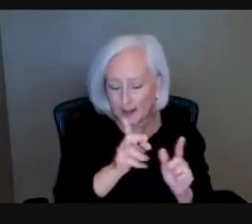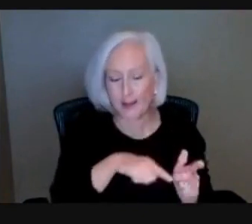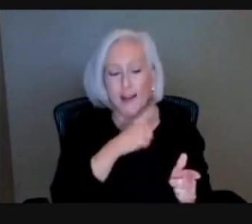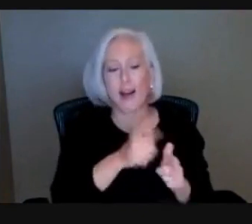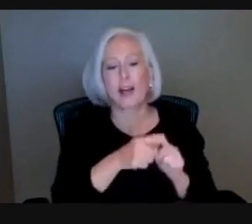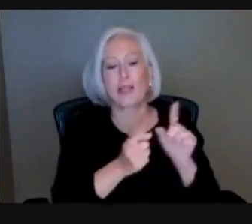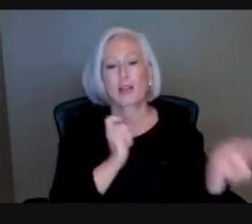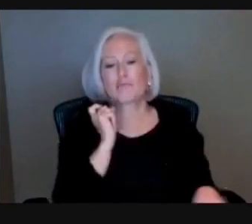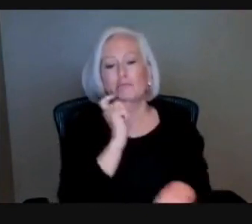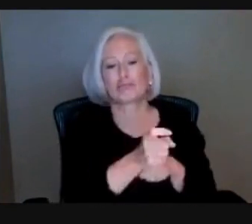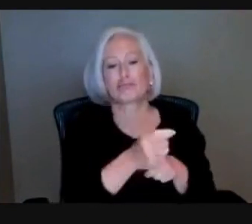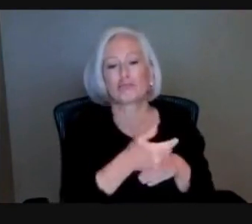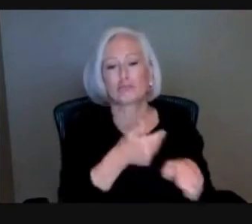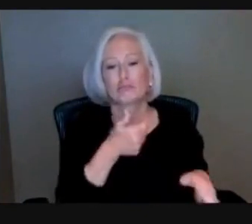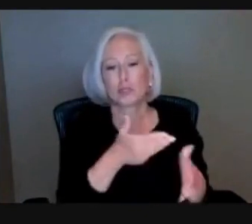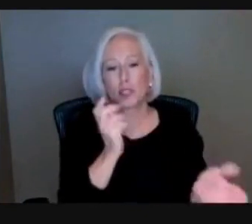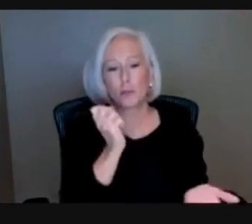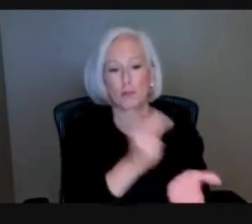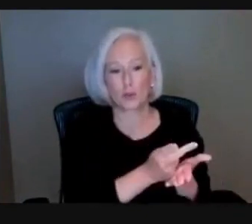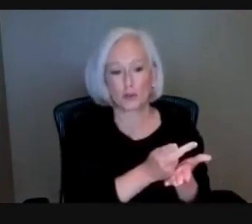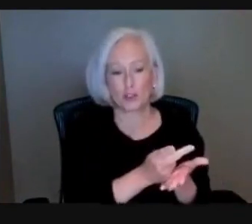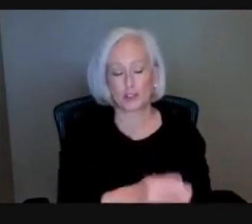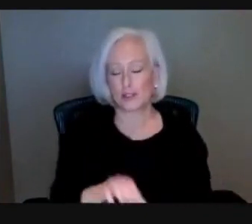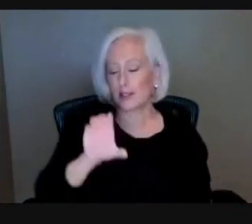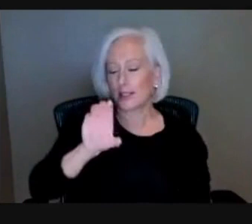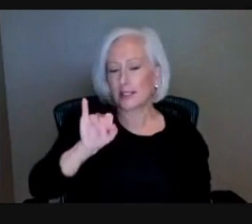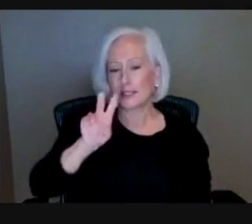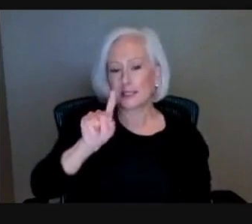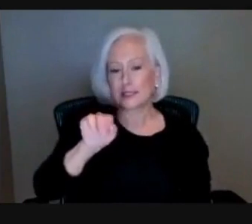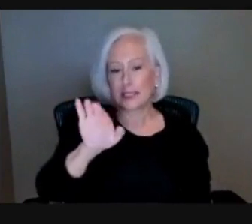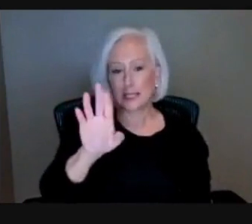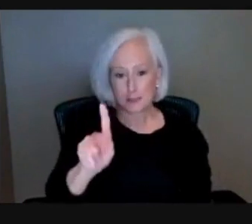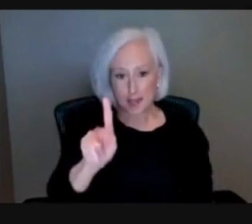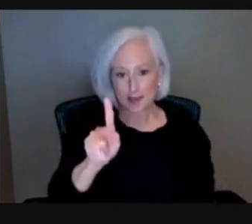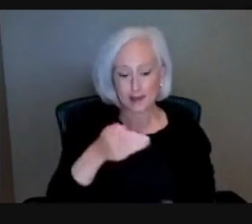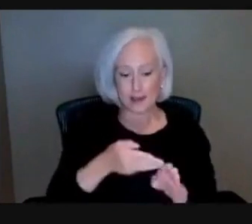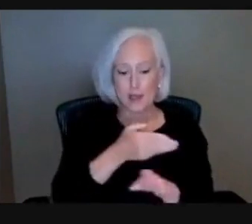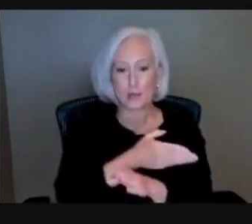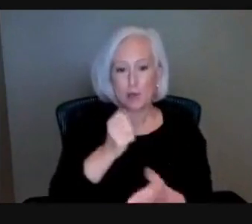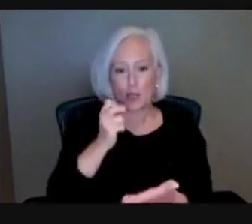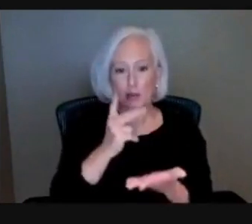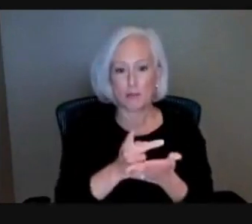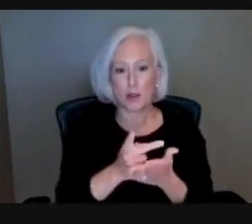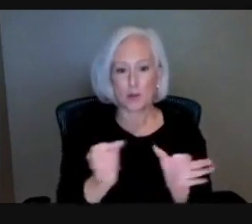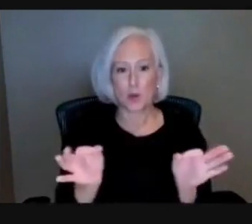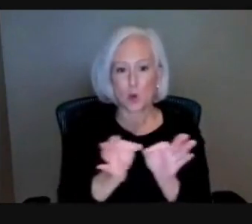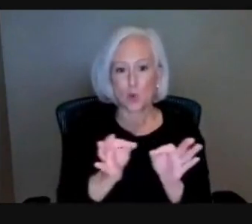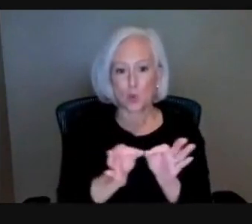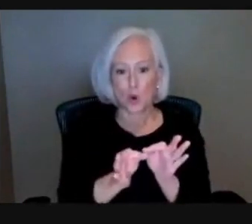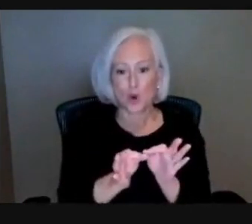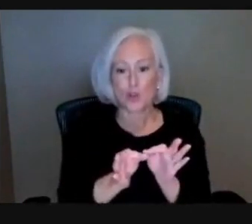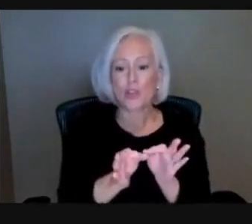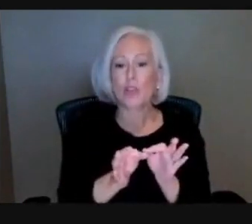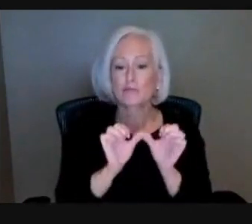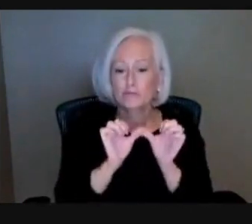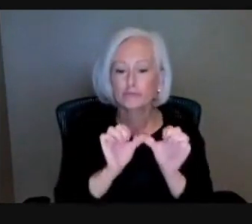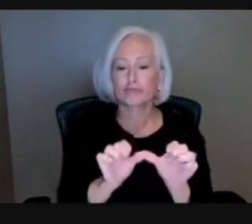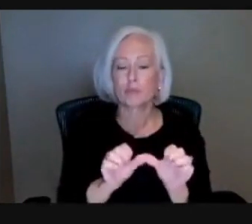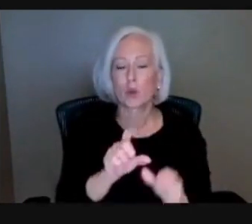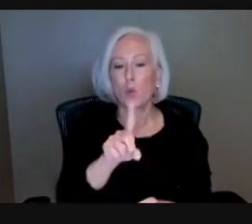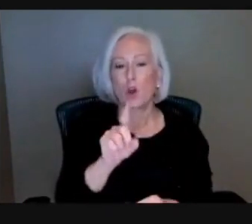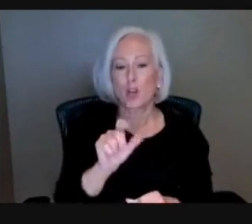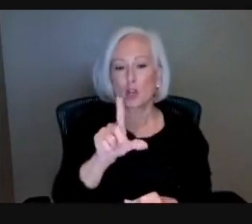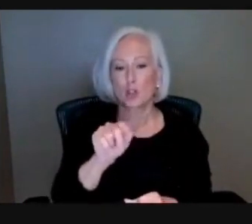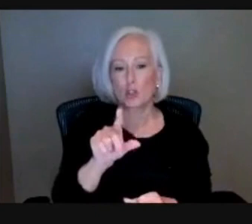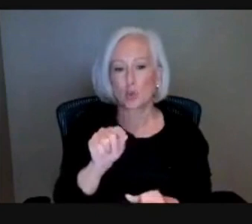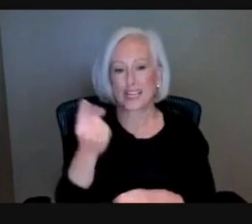you a pre-approval. For Citibank and most other lenders, your pre-approvals are worth 120 days, so you have all of that time